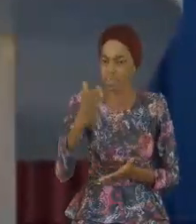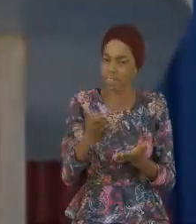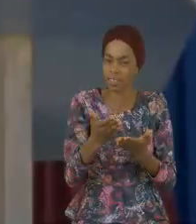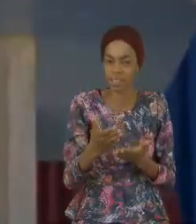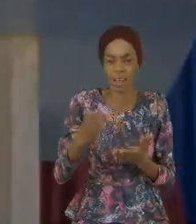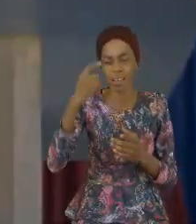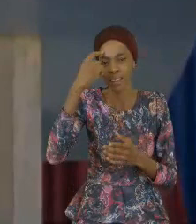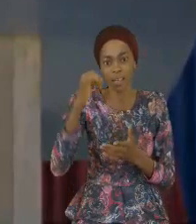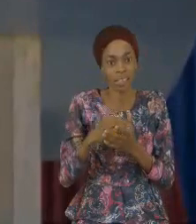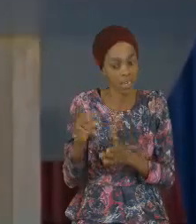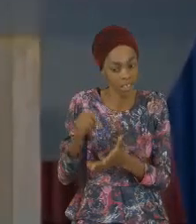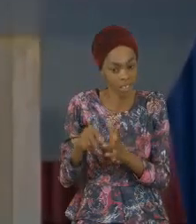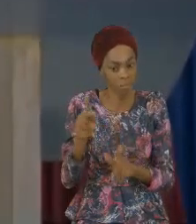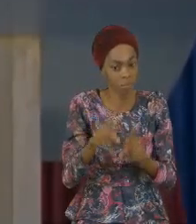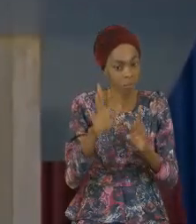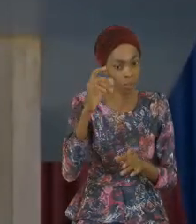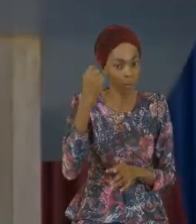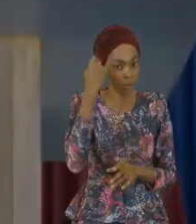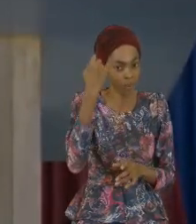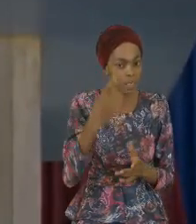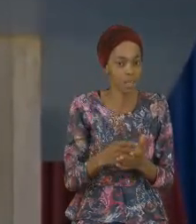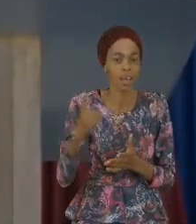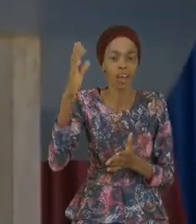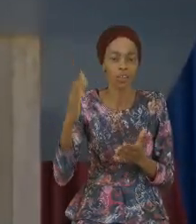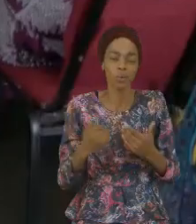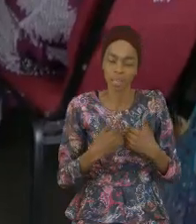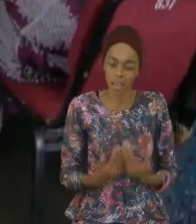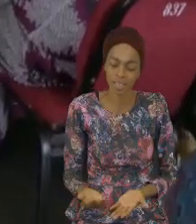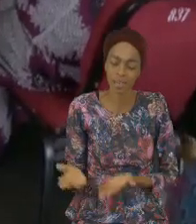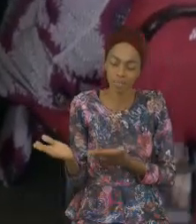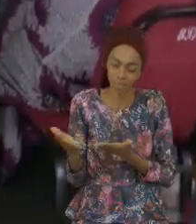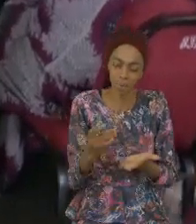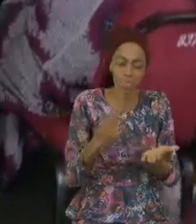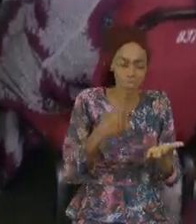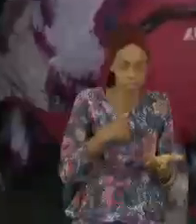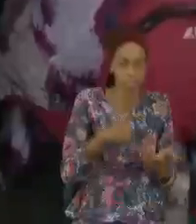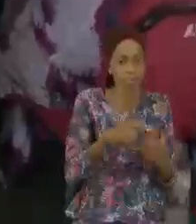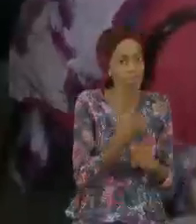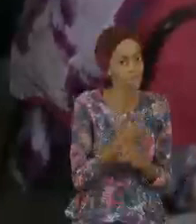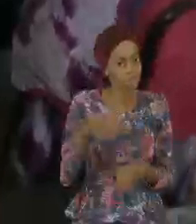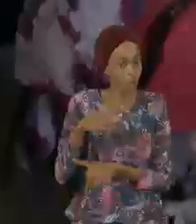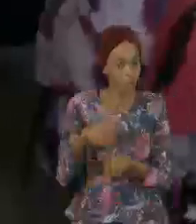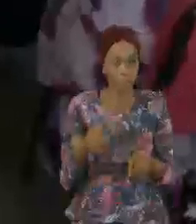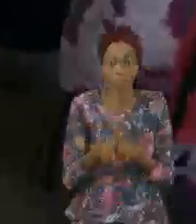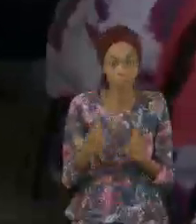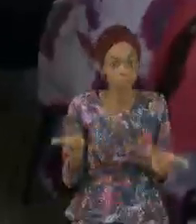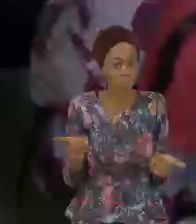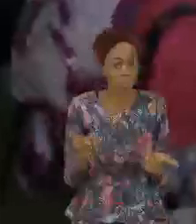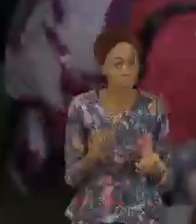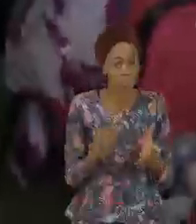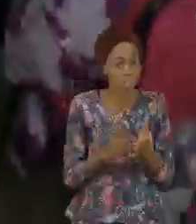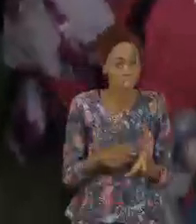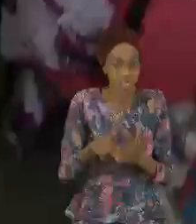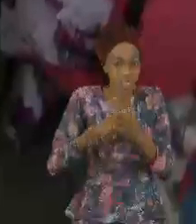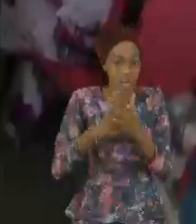will understand, God has raised me up to deliver them. But those initial